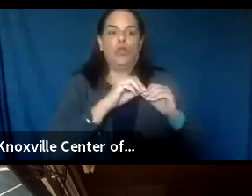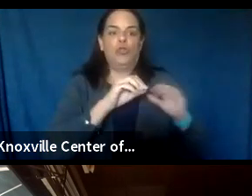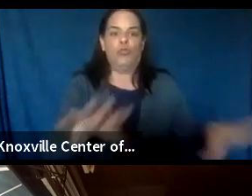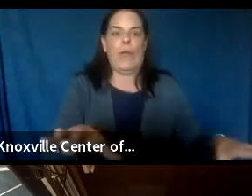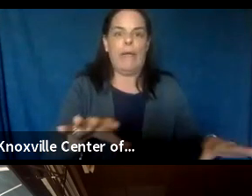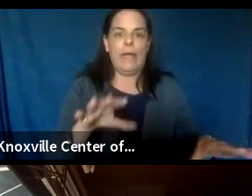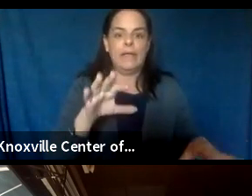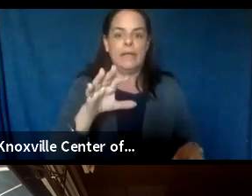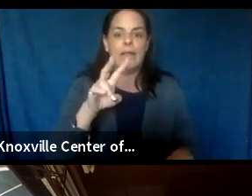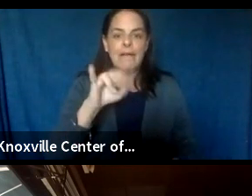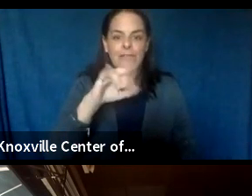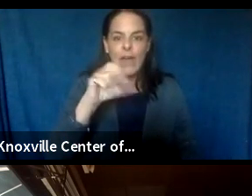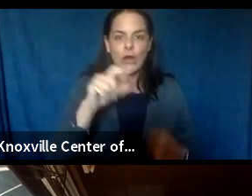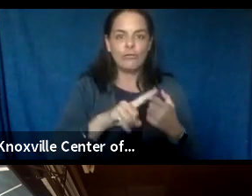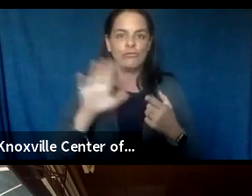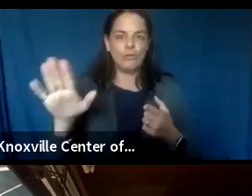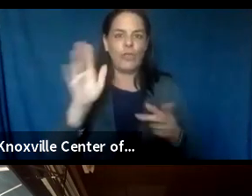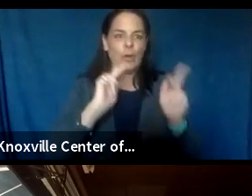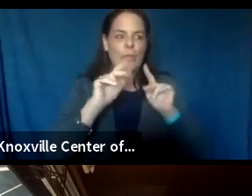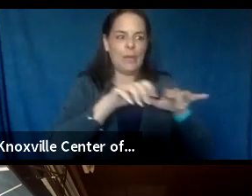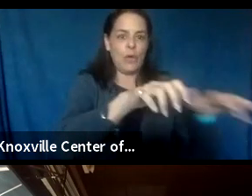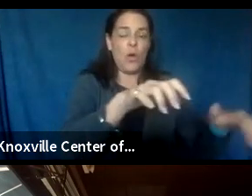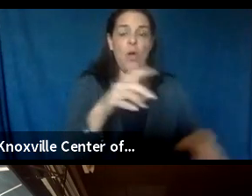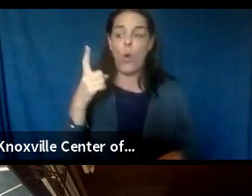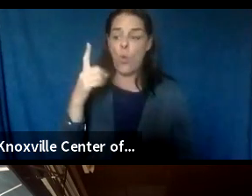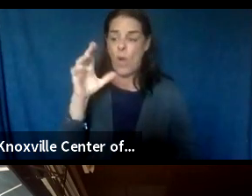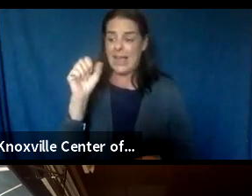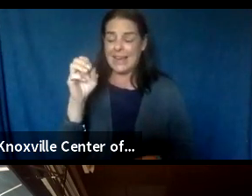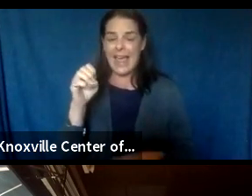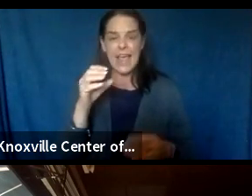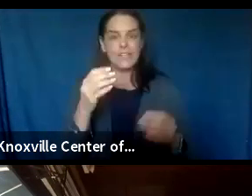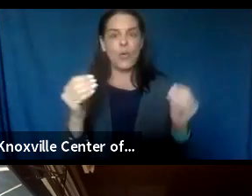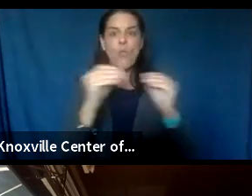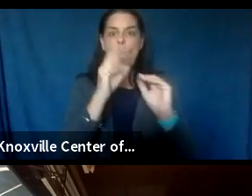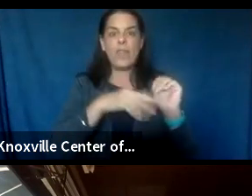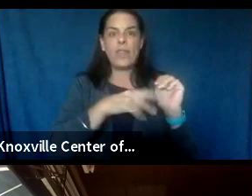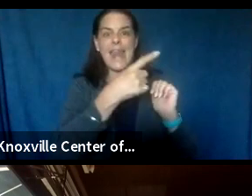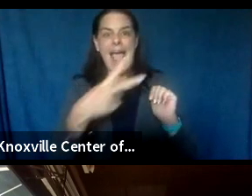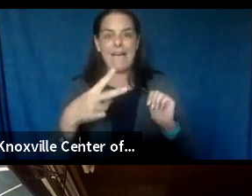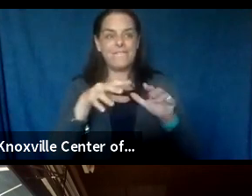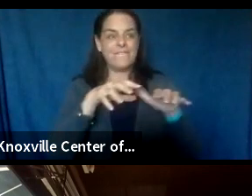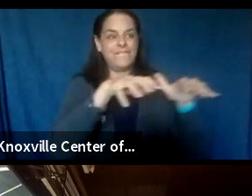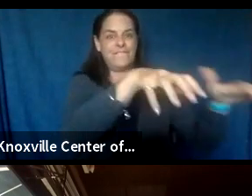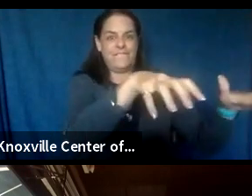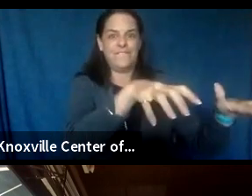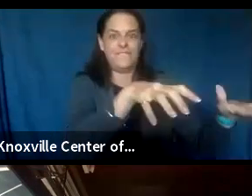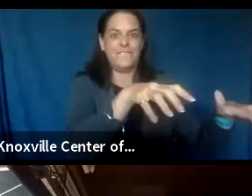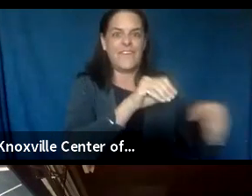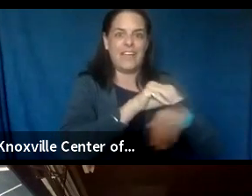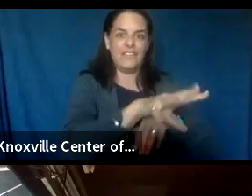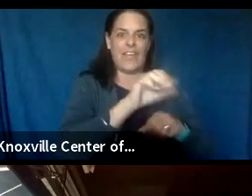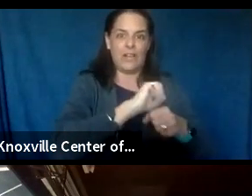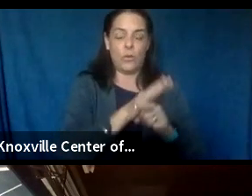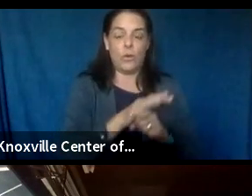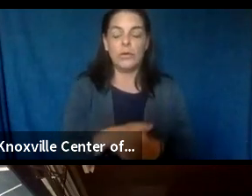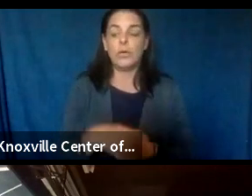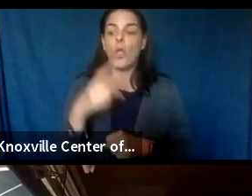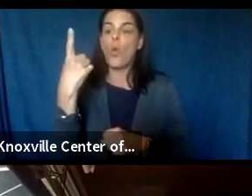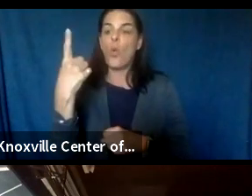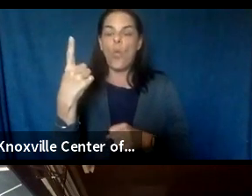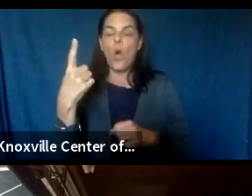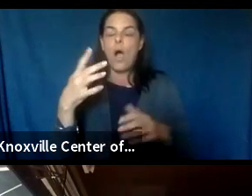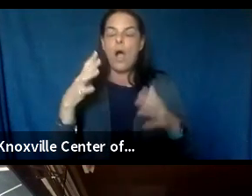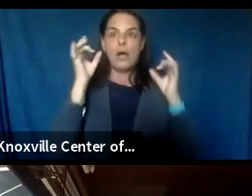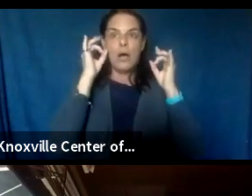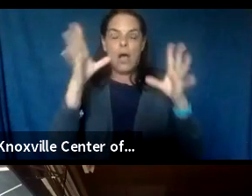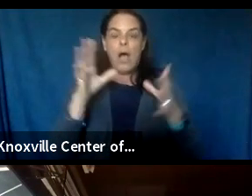their flocks, in one case infecting over half the congregation. In one nerve-wracking week at my practice,